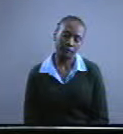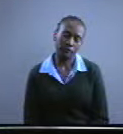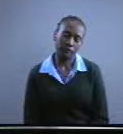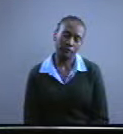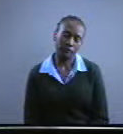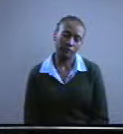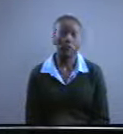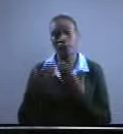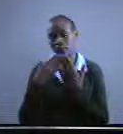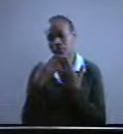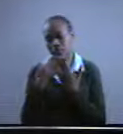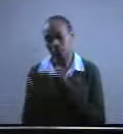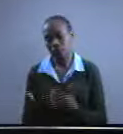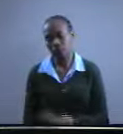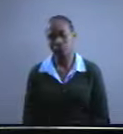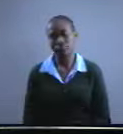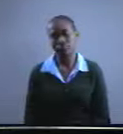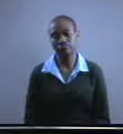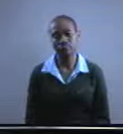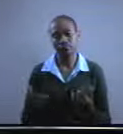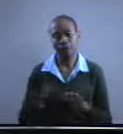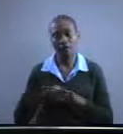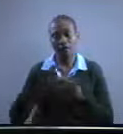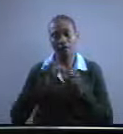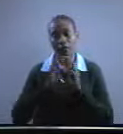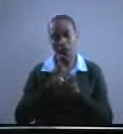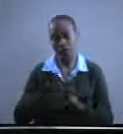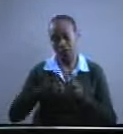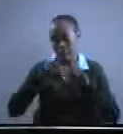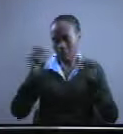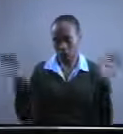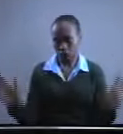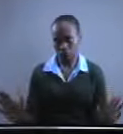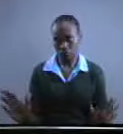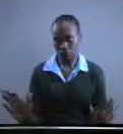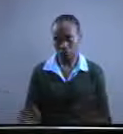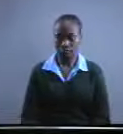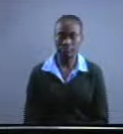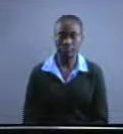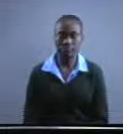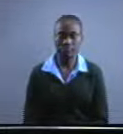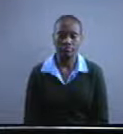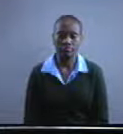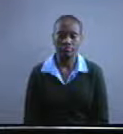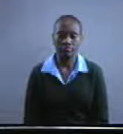Thank you very much. That concludes ministerial responses.